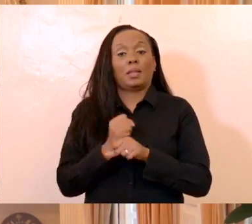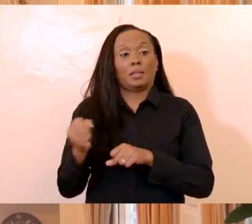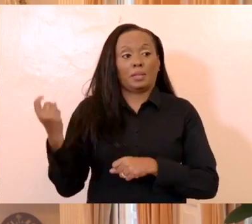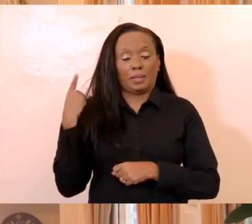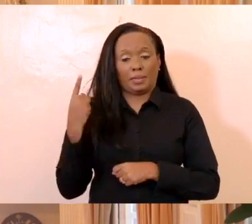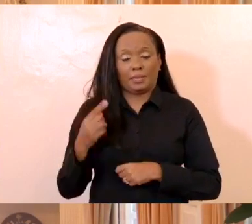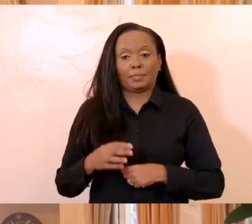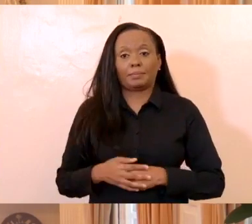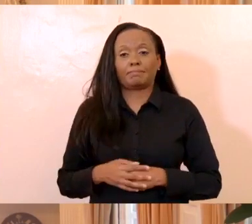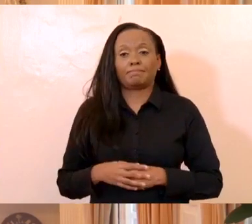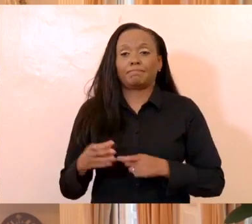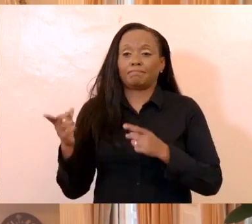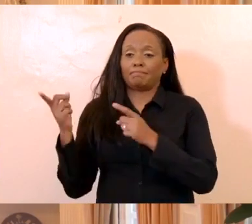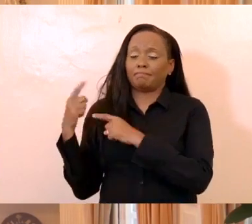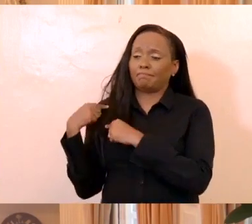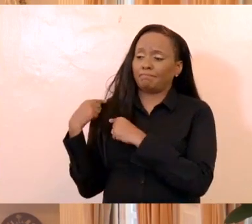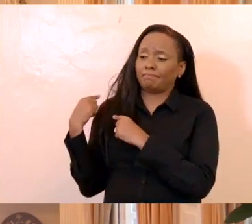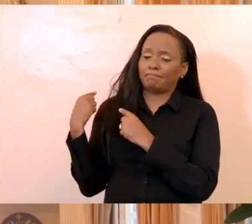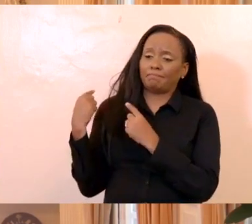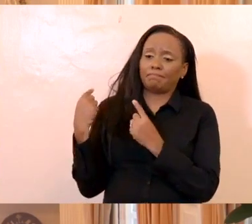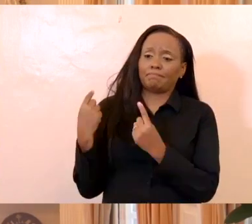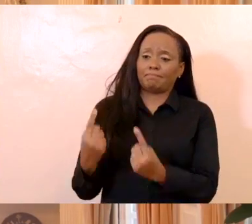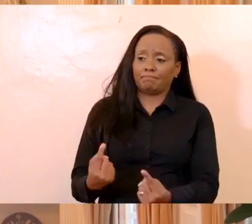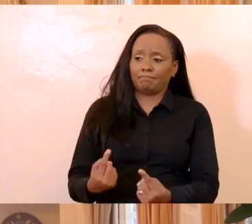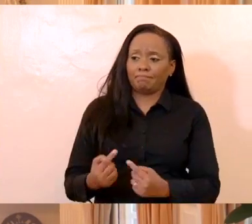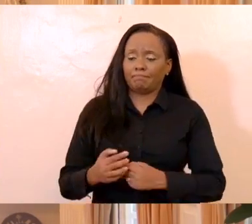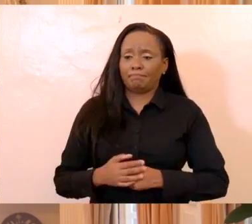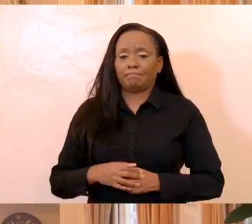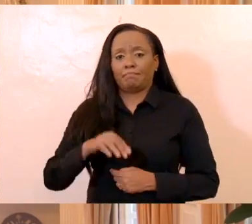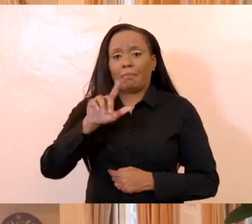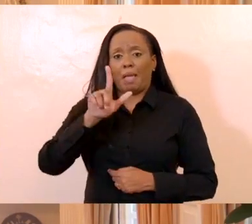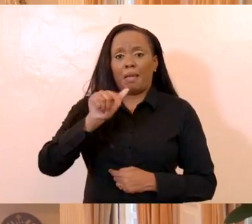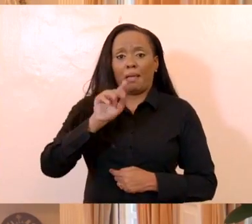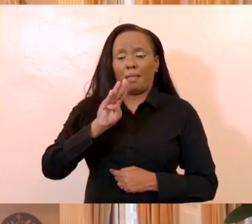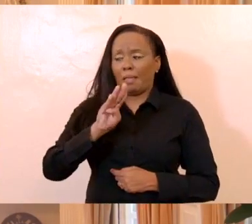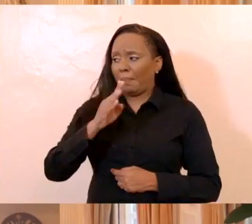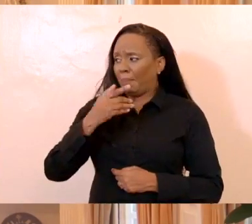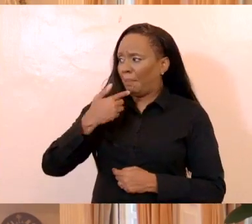then, through the lab, we have had